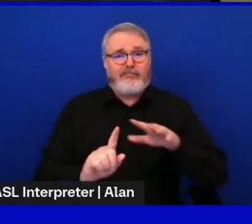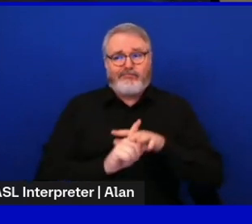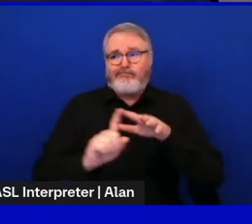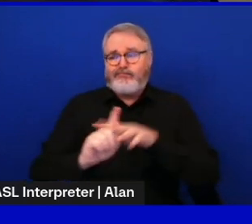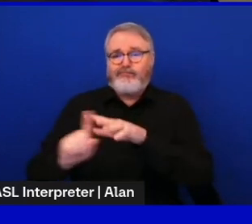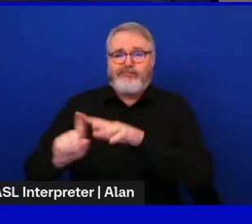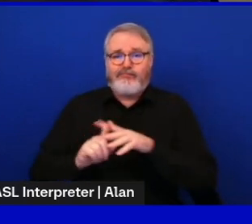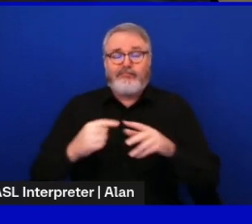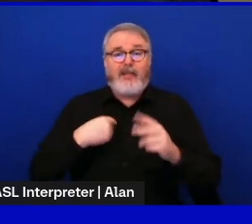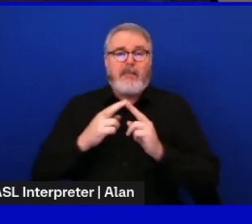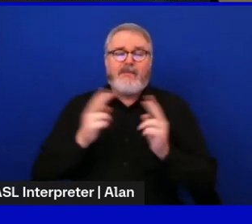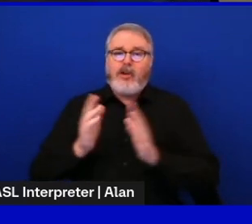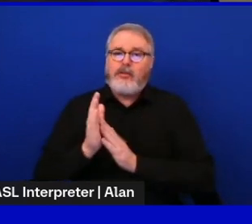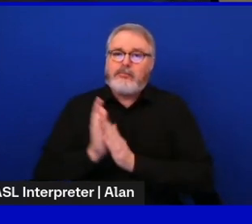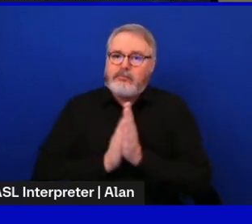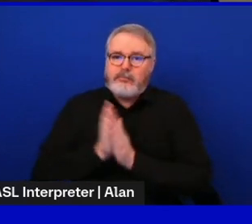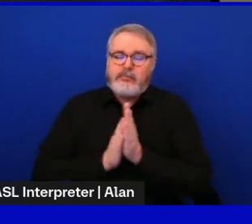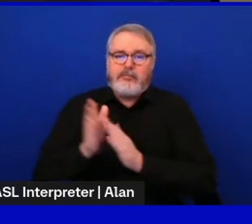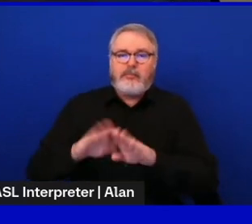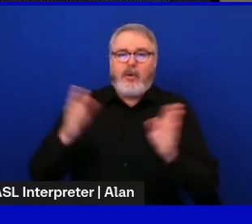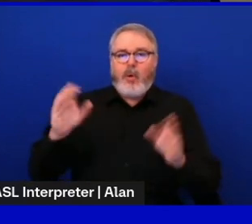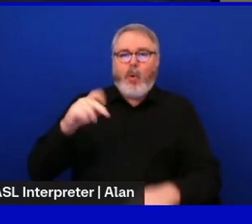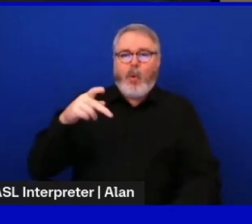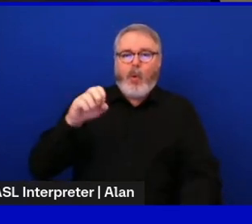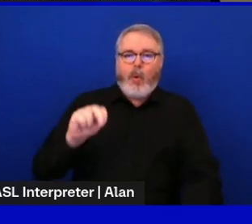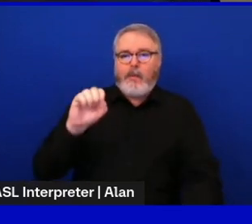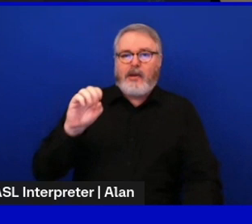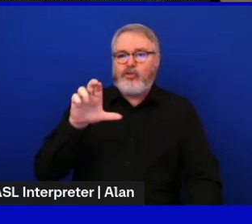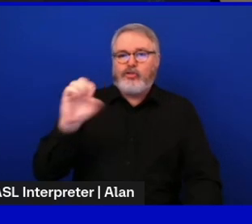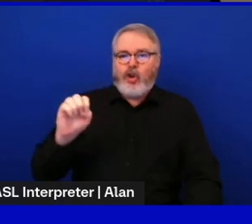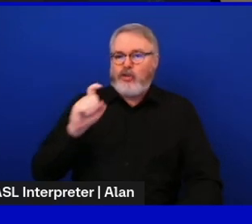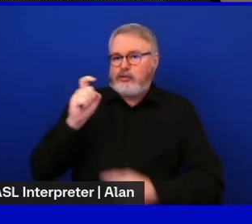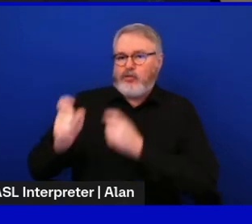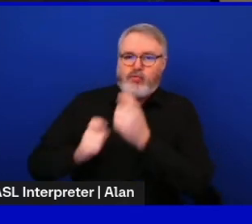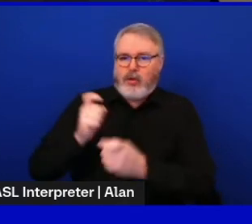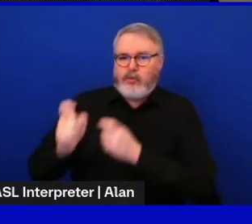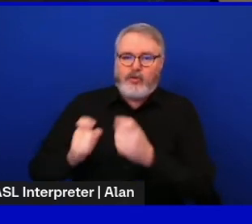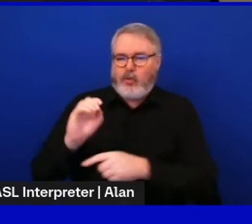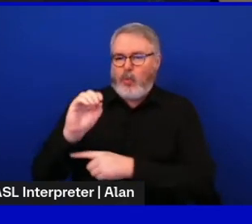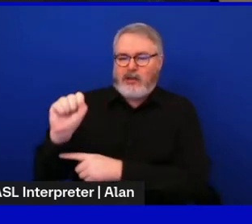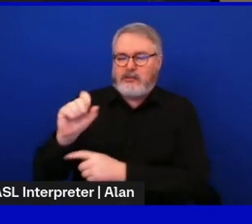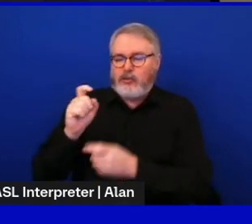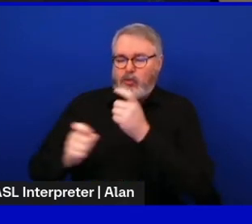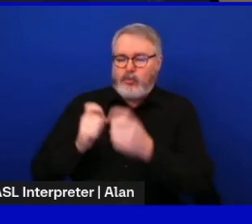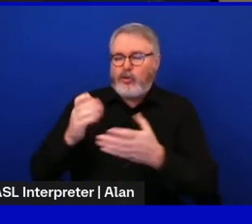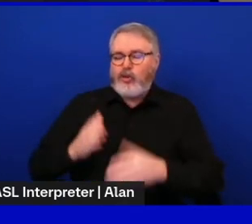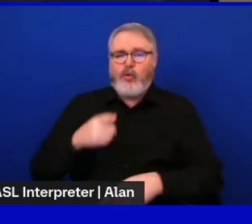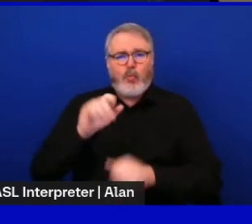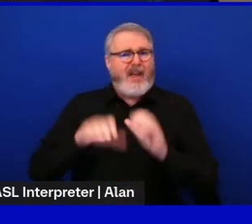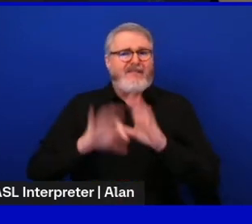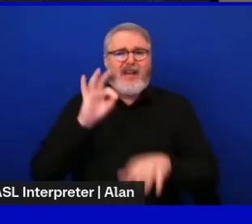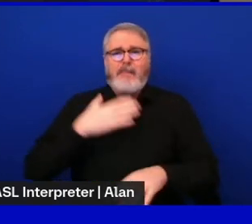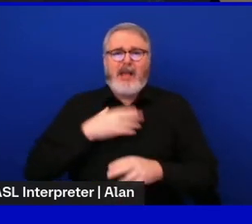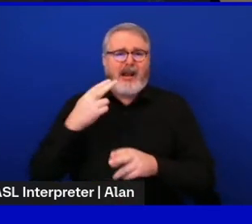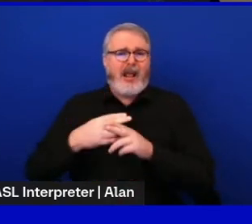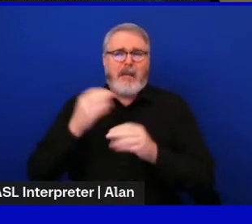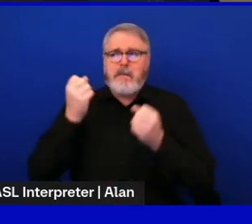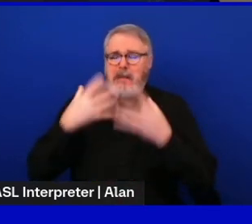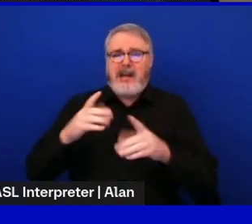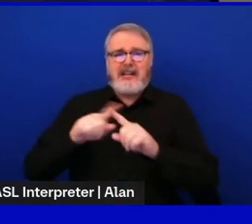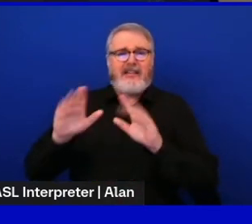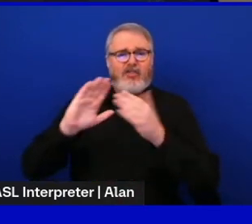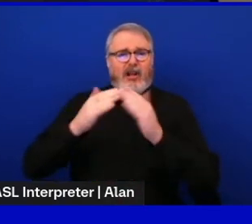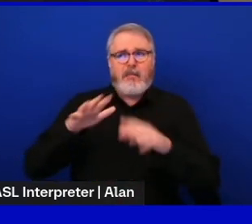passionate open source contributor, maintainer, and supporter. You can find me in many of communities out there. Specifically, I'm